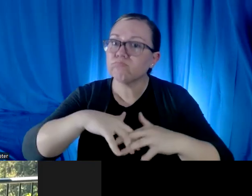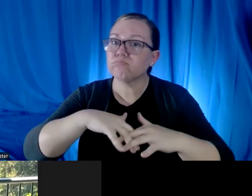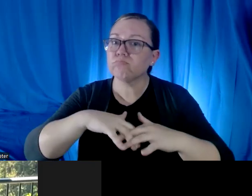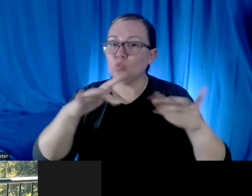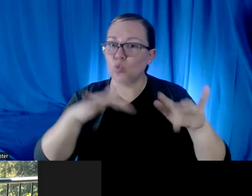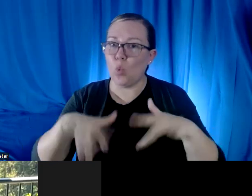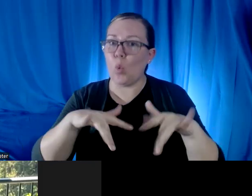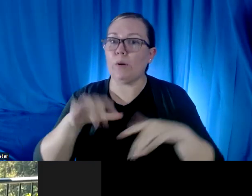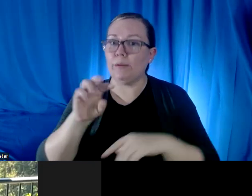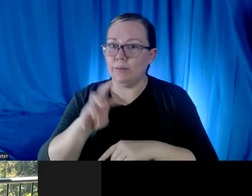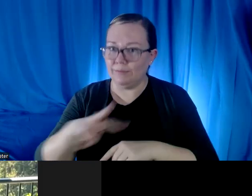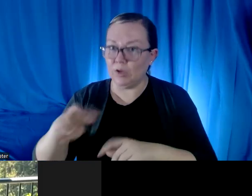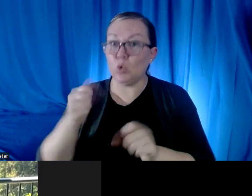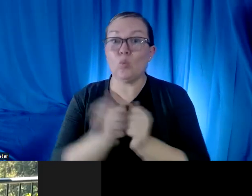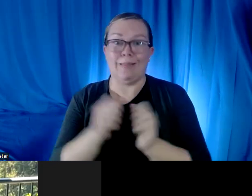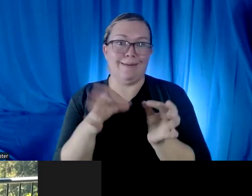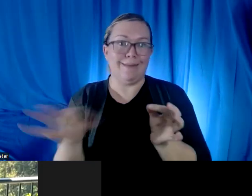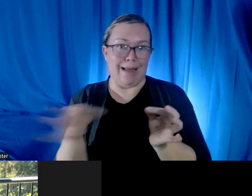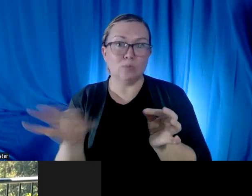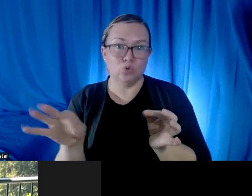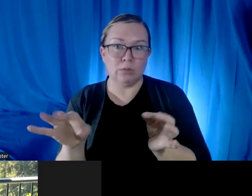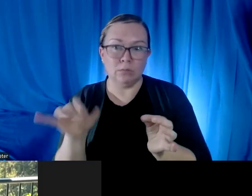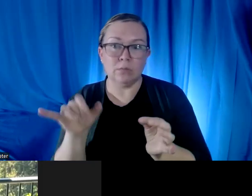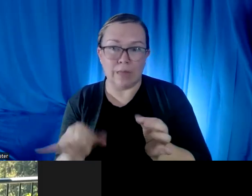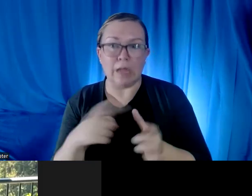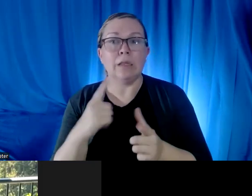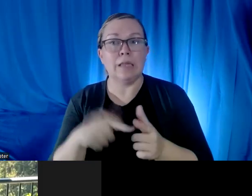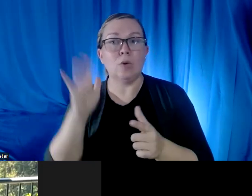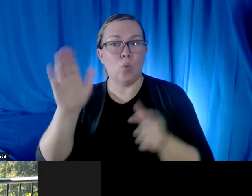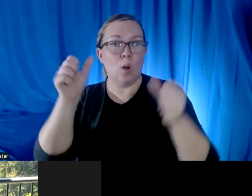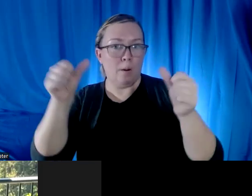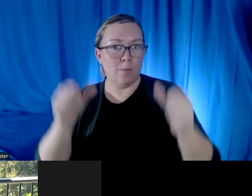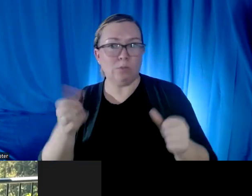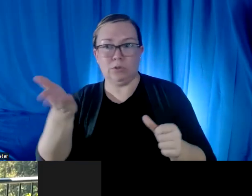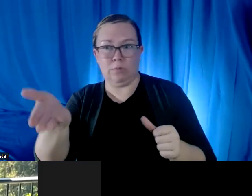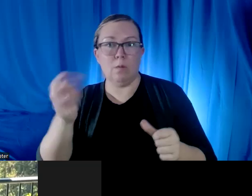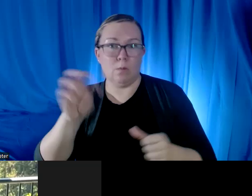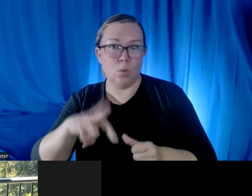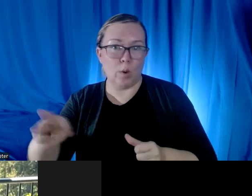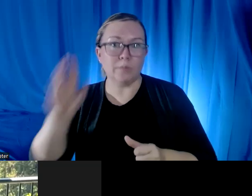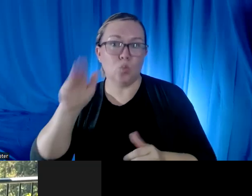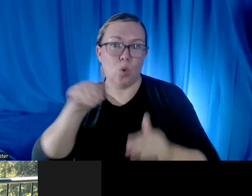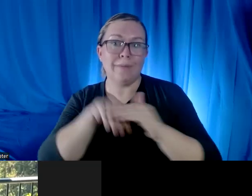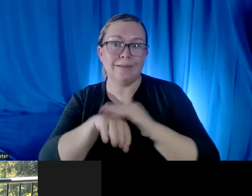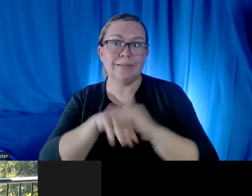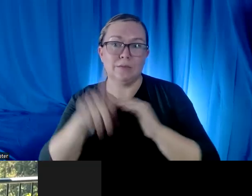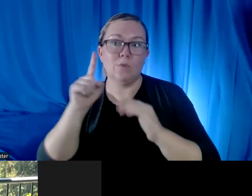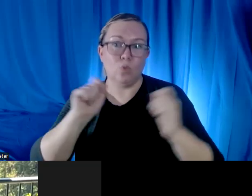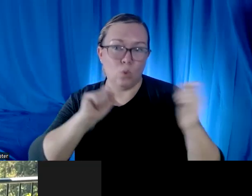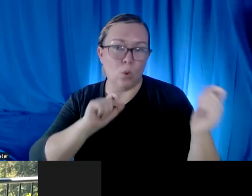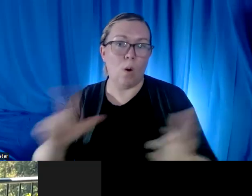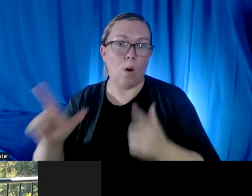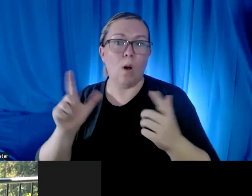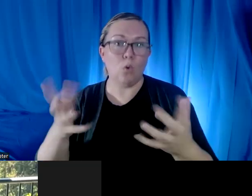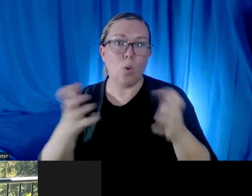the video with captioning. And then we will post it onto that website, and it will be accessible for everyone that was wanting a